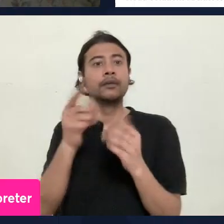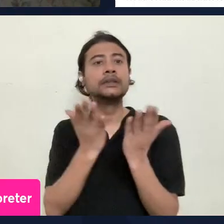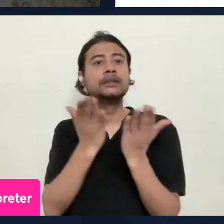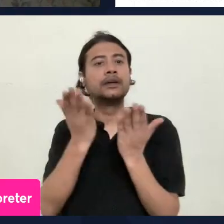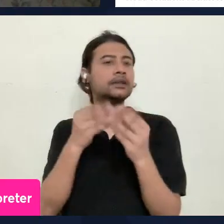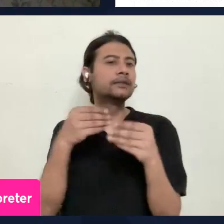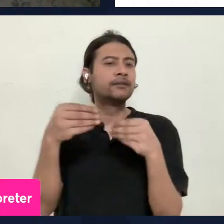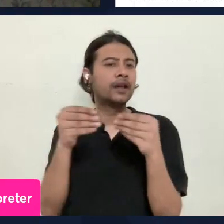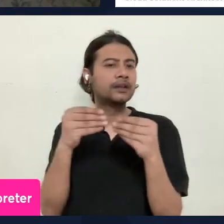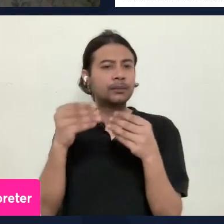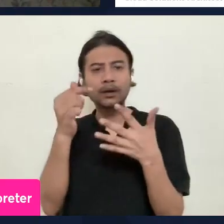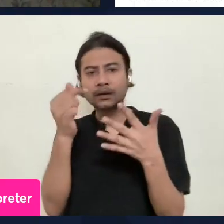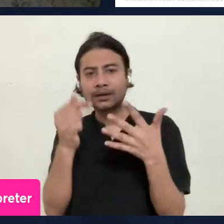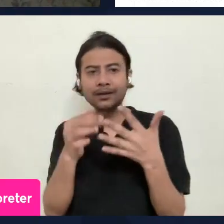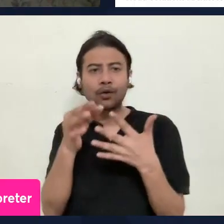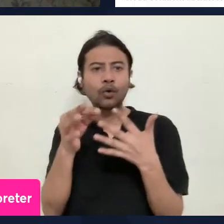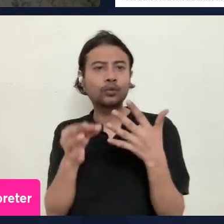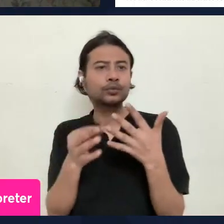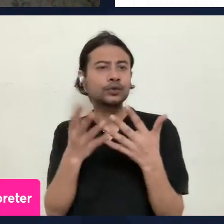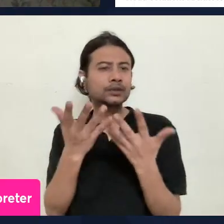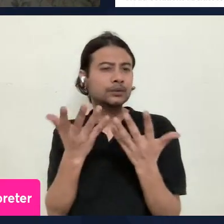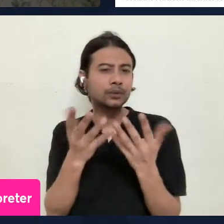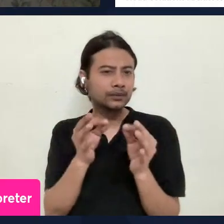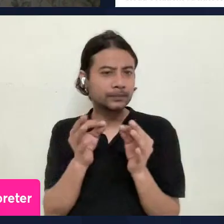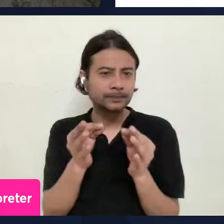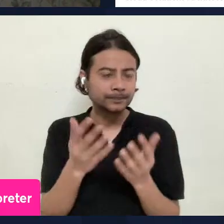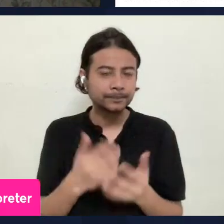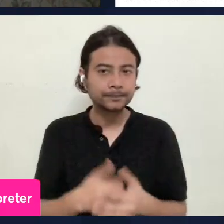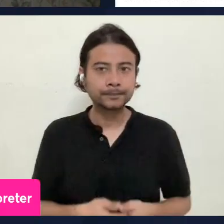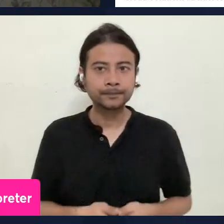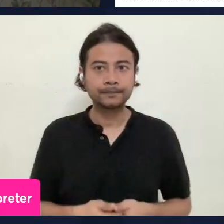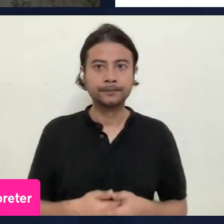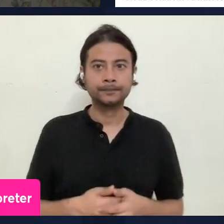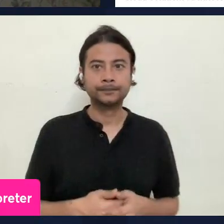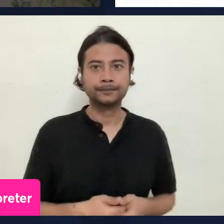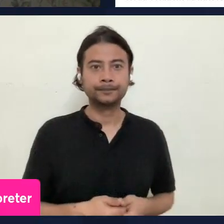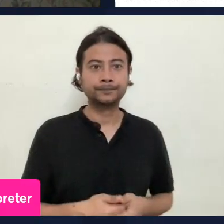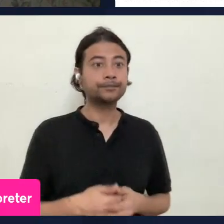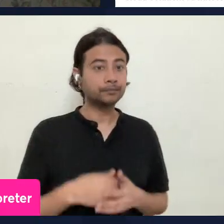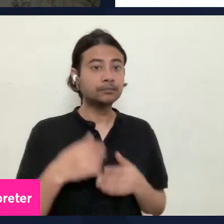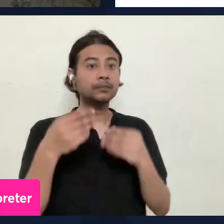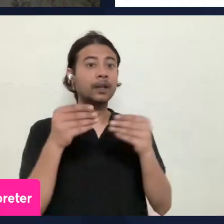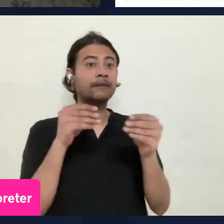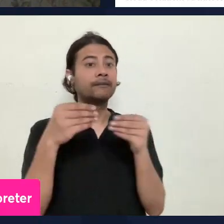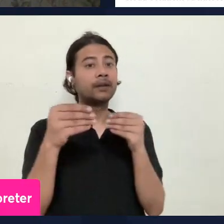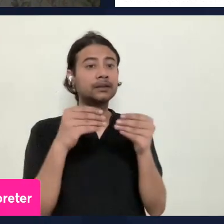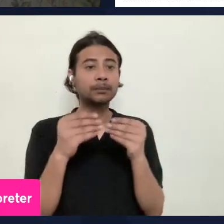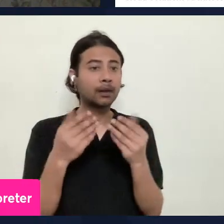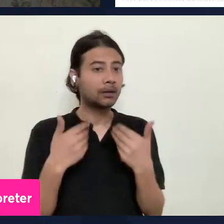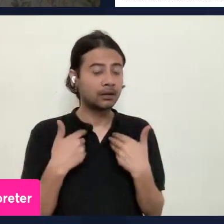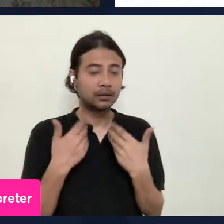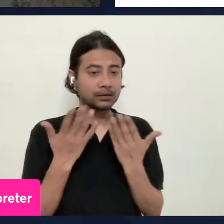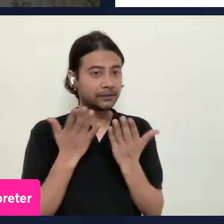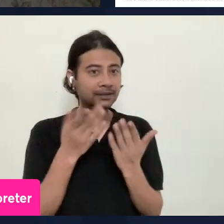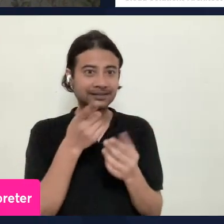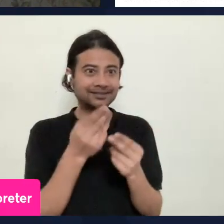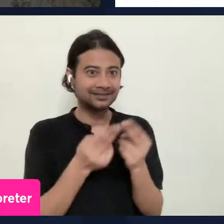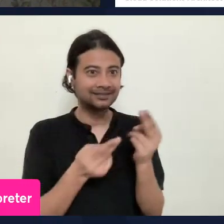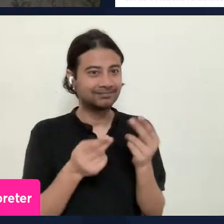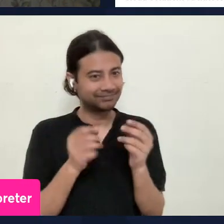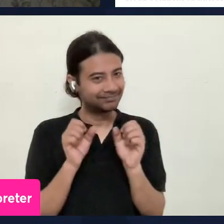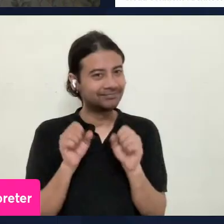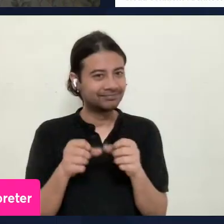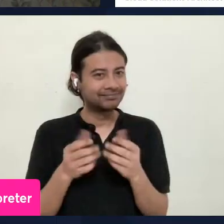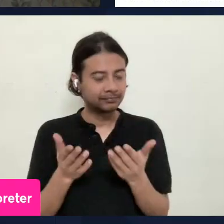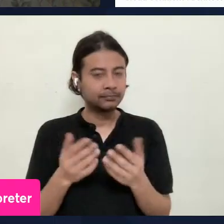us understand about it? Sure. So you mentioned flexible service level, and actually, I think recently that is probably